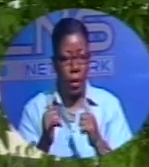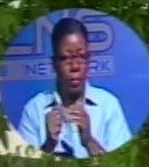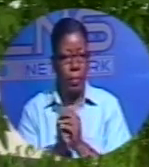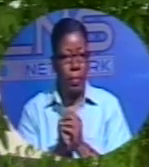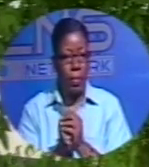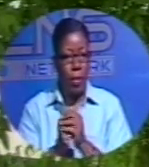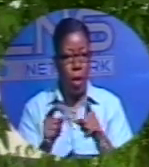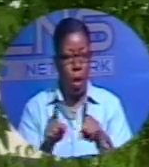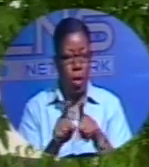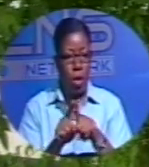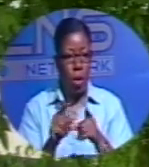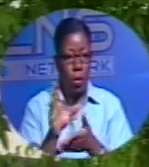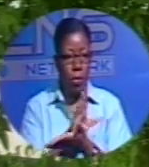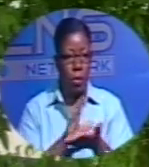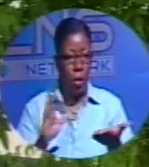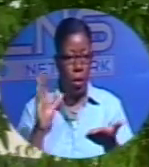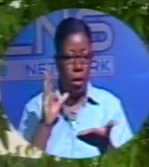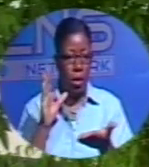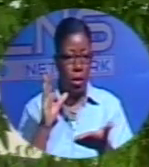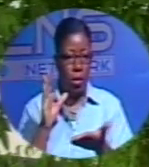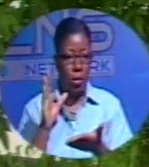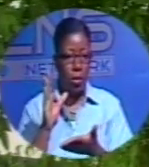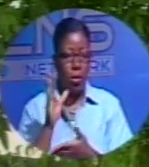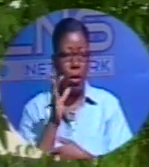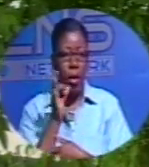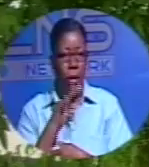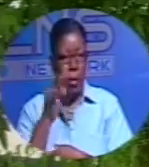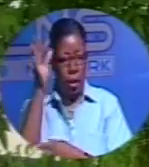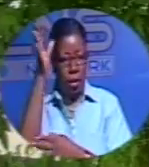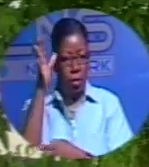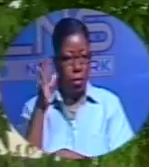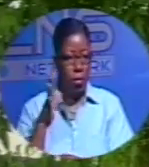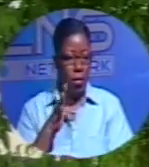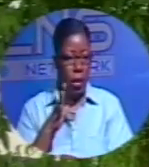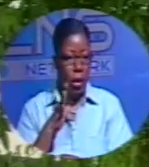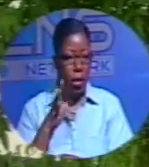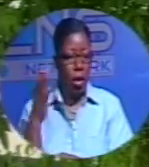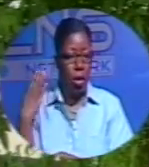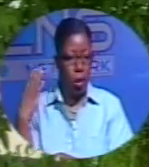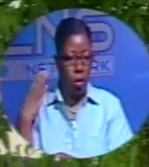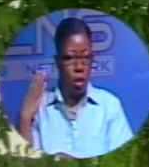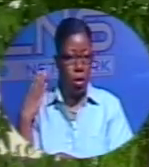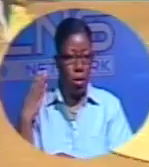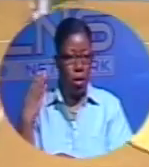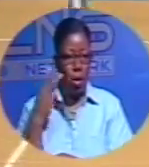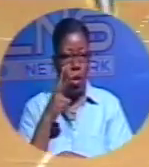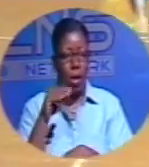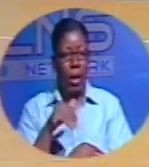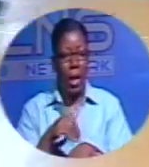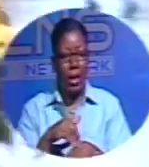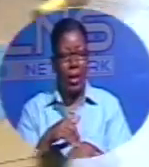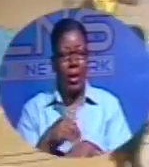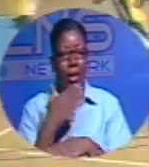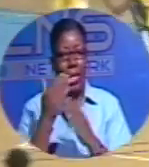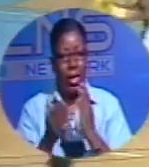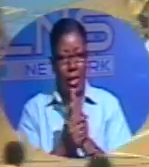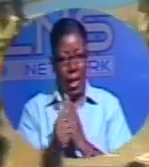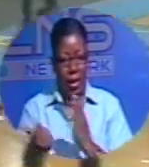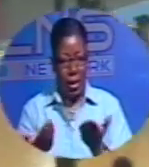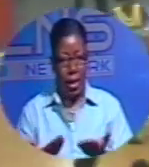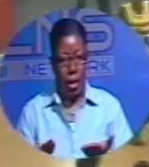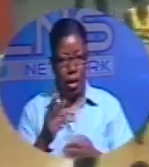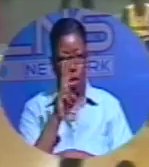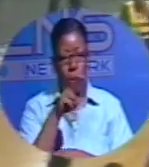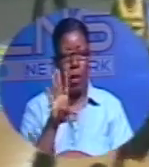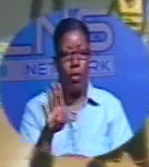and boys coaches, male and female coaches. Also be looking at some of the local talent here. 24